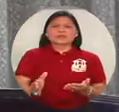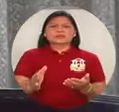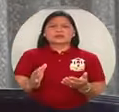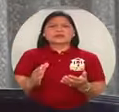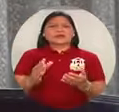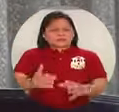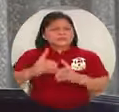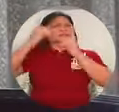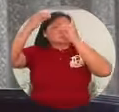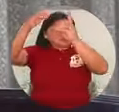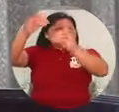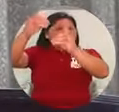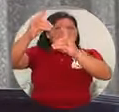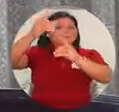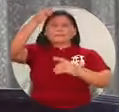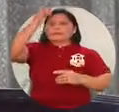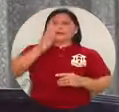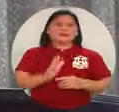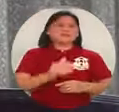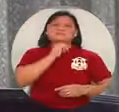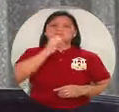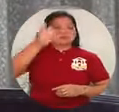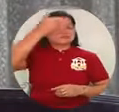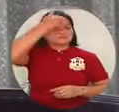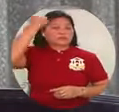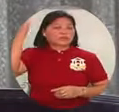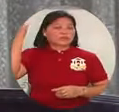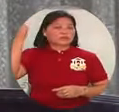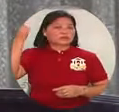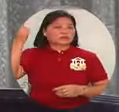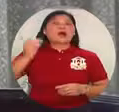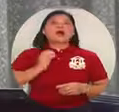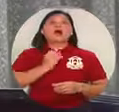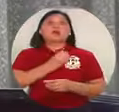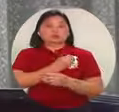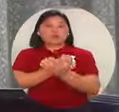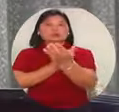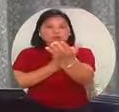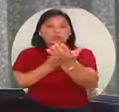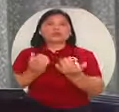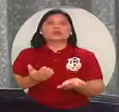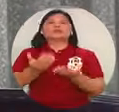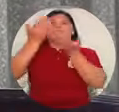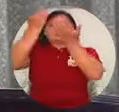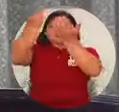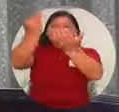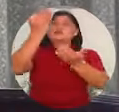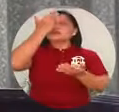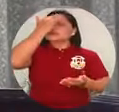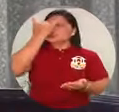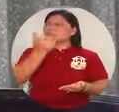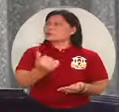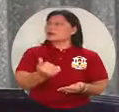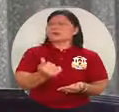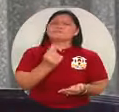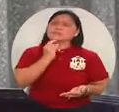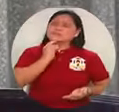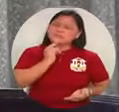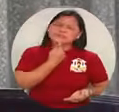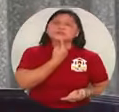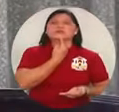it? God does not forget our commitment. That's why we ought to really be sincere in making